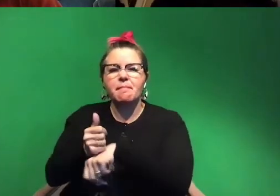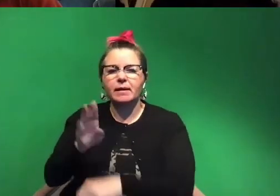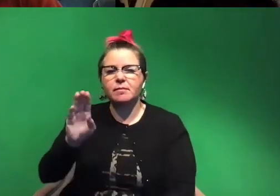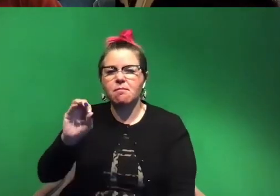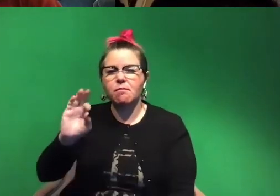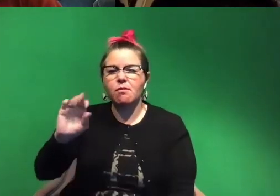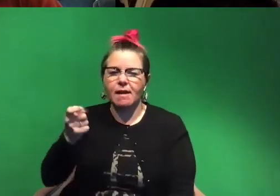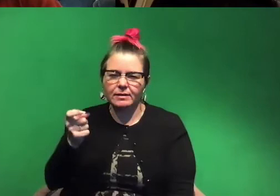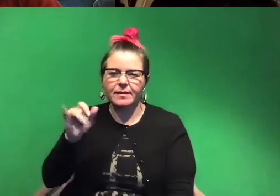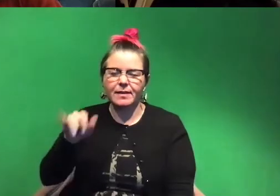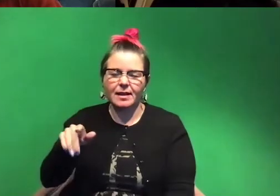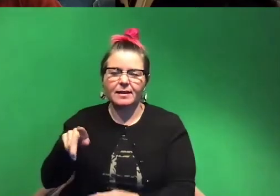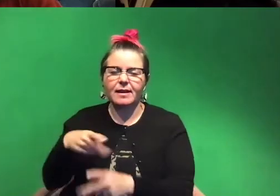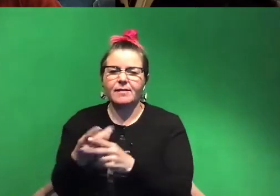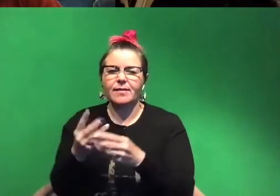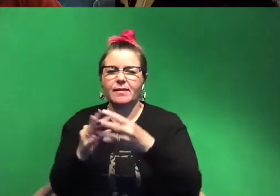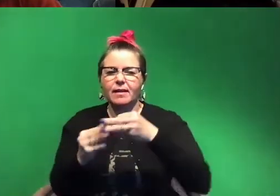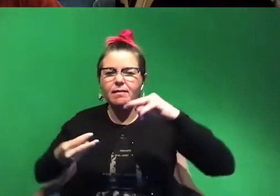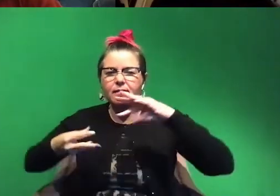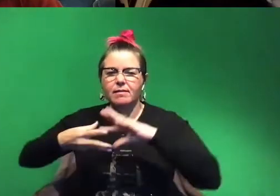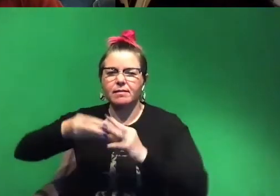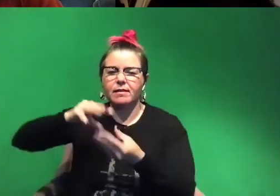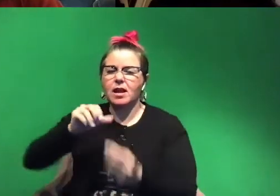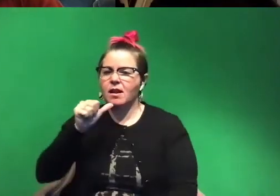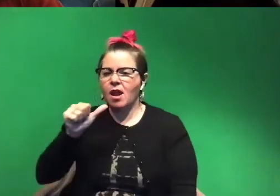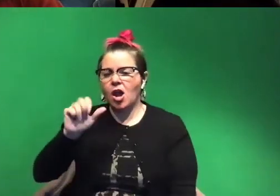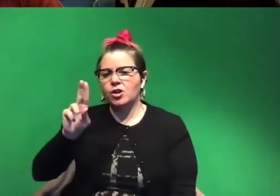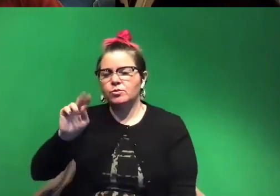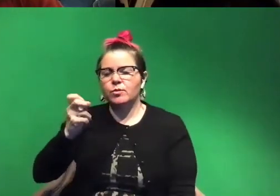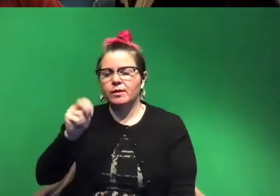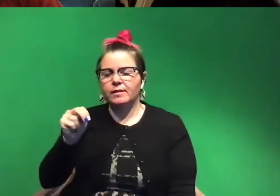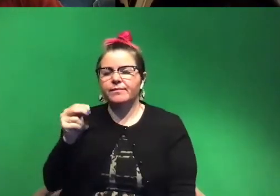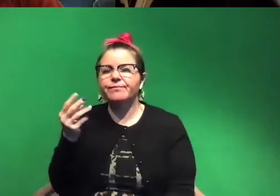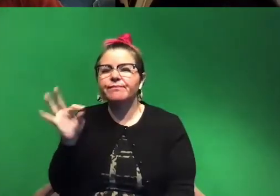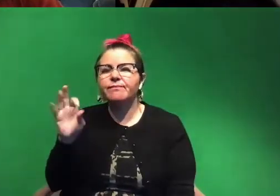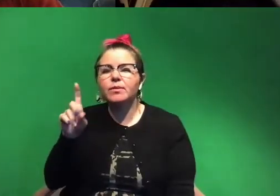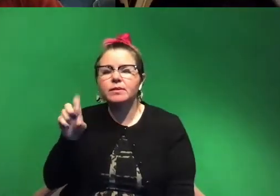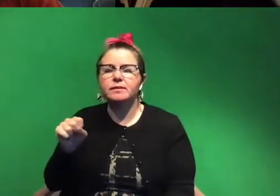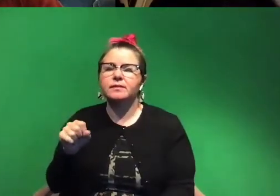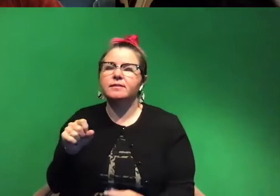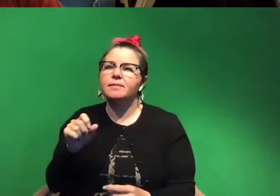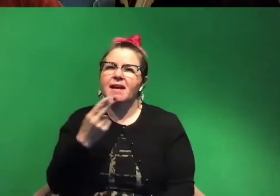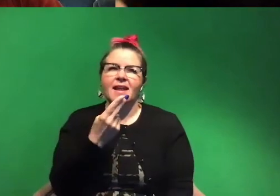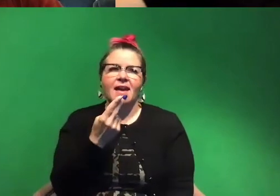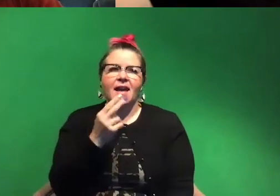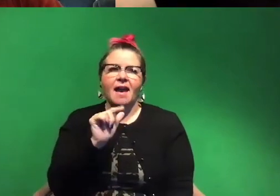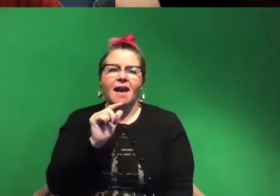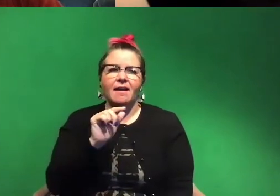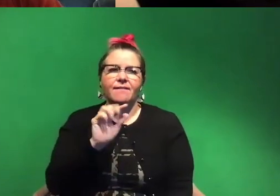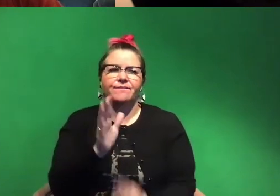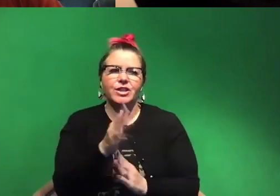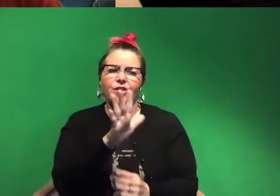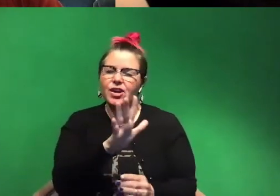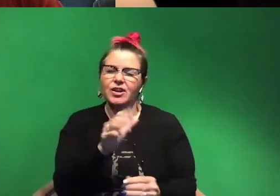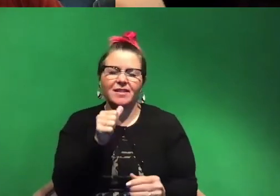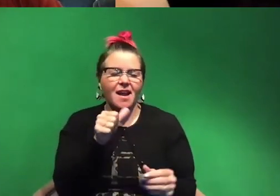things like that, which create those non-Newtonian fluids. But hagfish slime doesn't really act the same way because they, like I